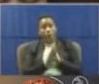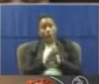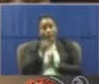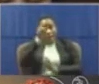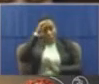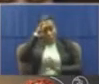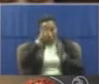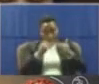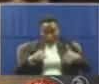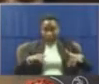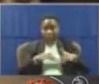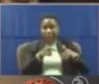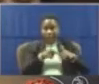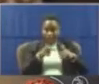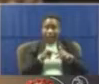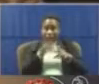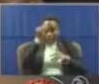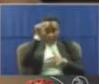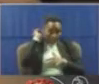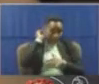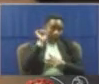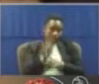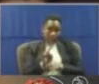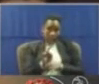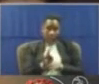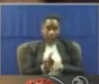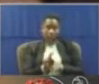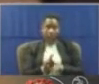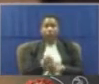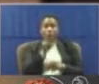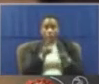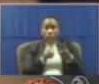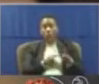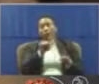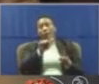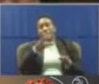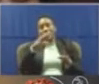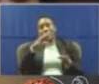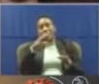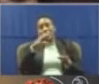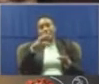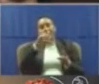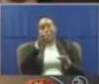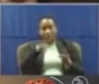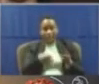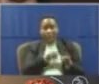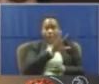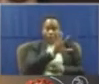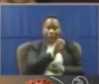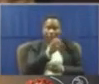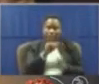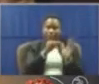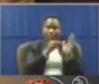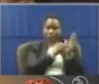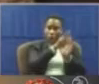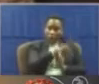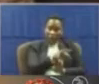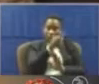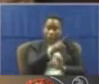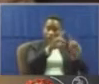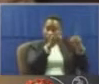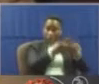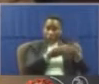repeat. Lastly, the ACDP takes note of the 500 million rand allocation to the Department of Health for